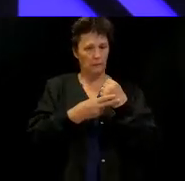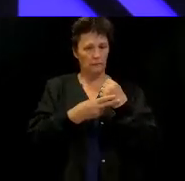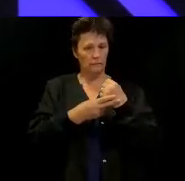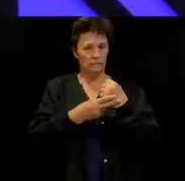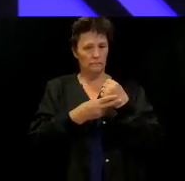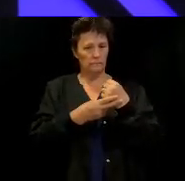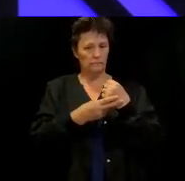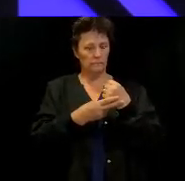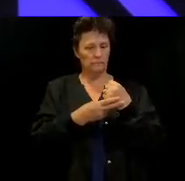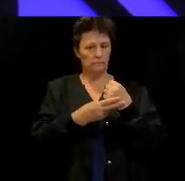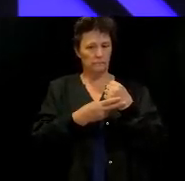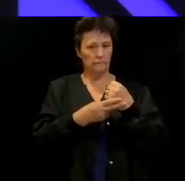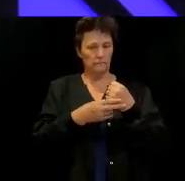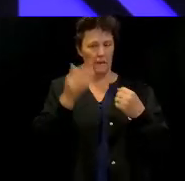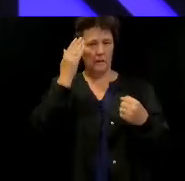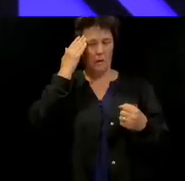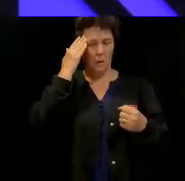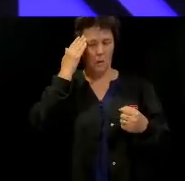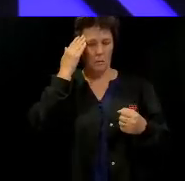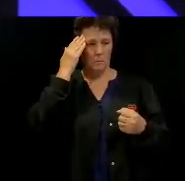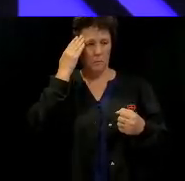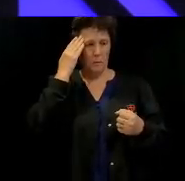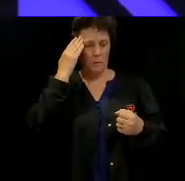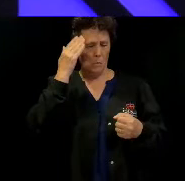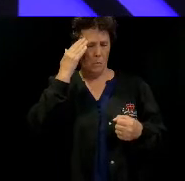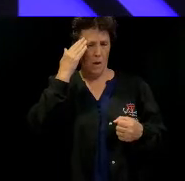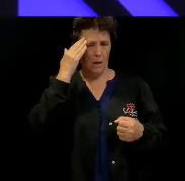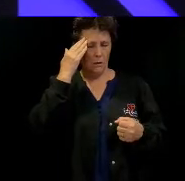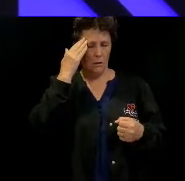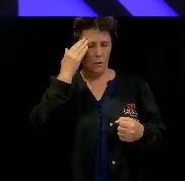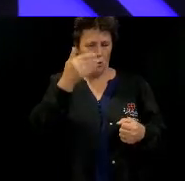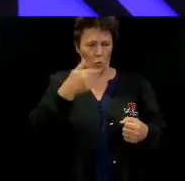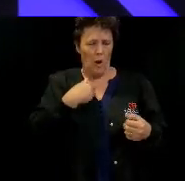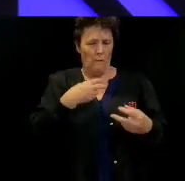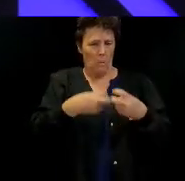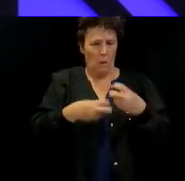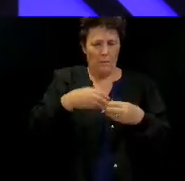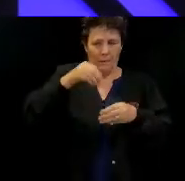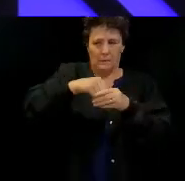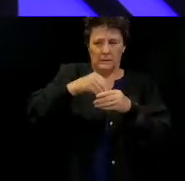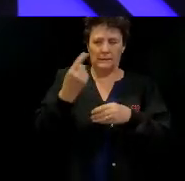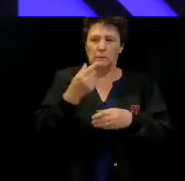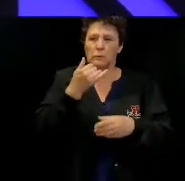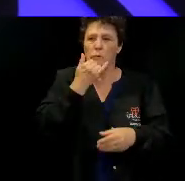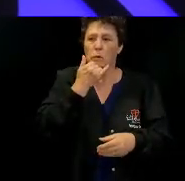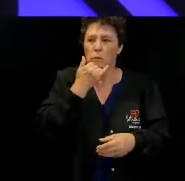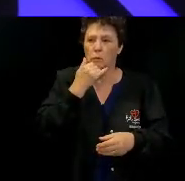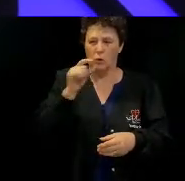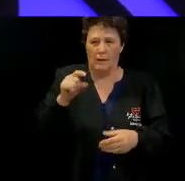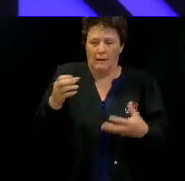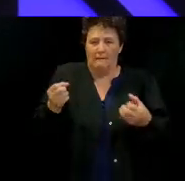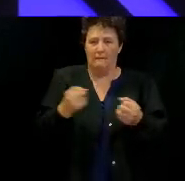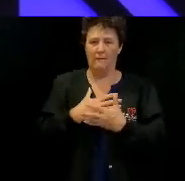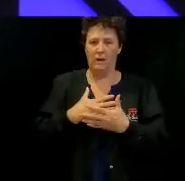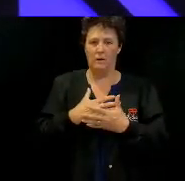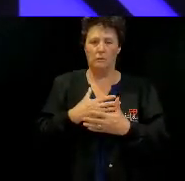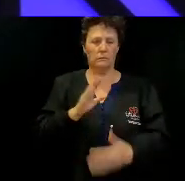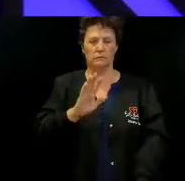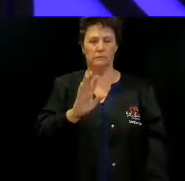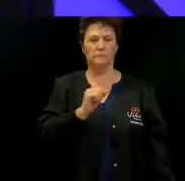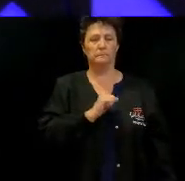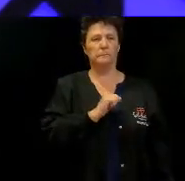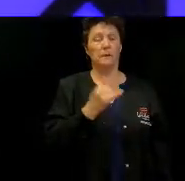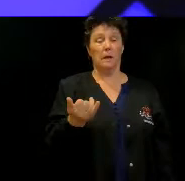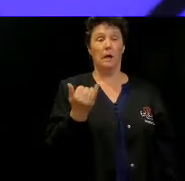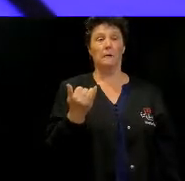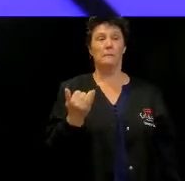Only thing it knows is the brain saying, you've got a problem. Something's wrong. You need to fear. Now,